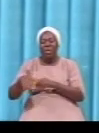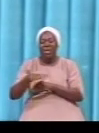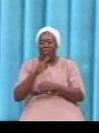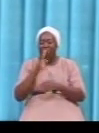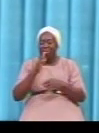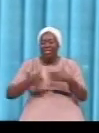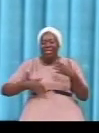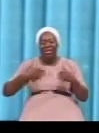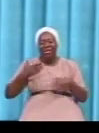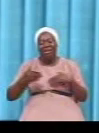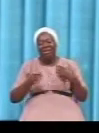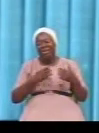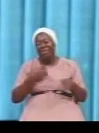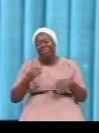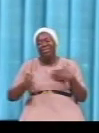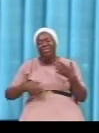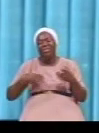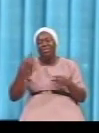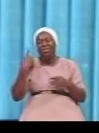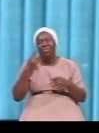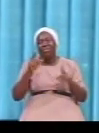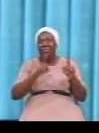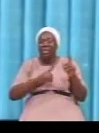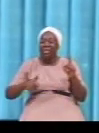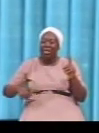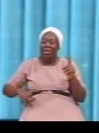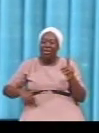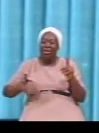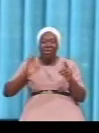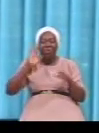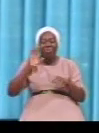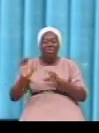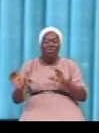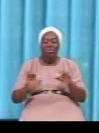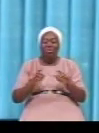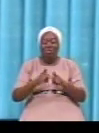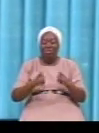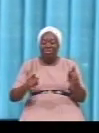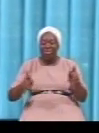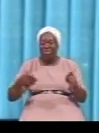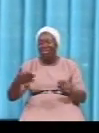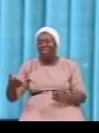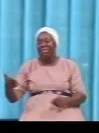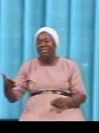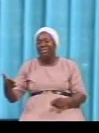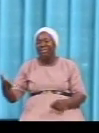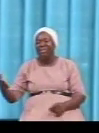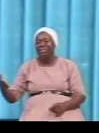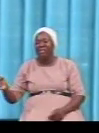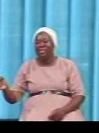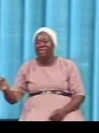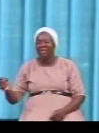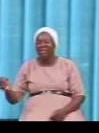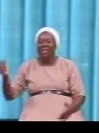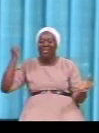rejoice, for the Lord will do great things. Can we shout the loudest? Amen. Amen.